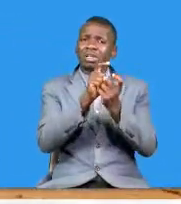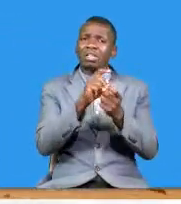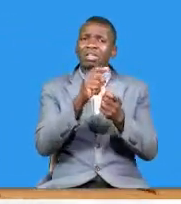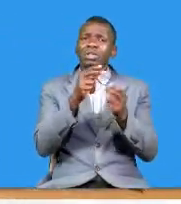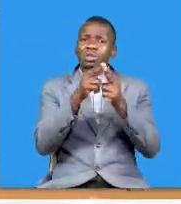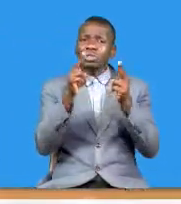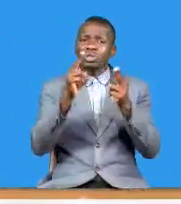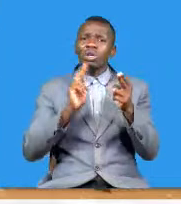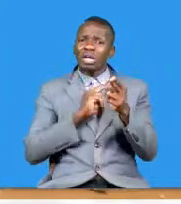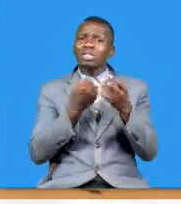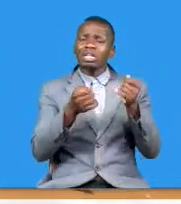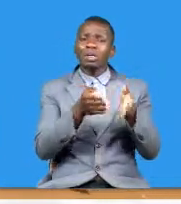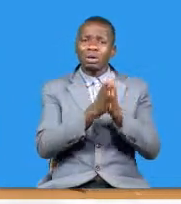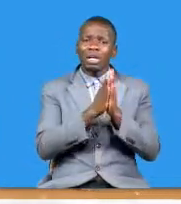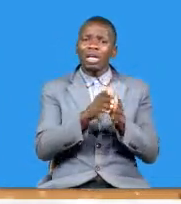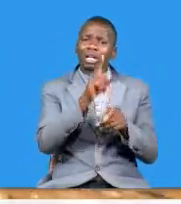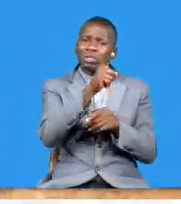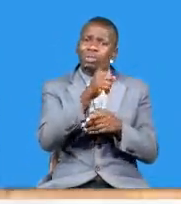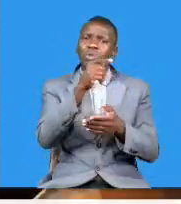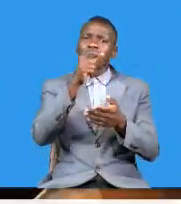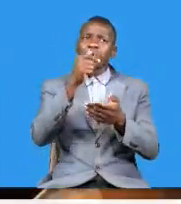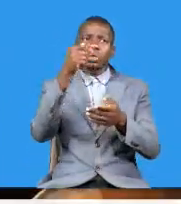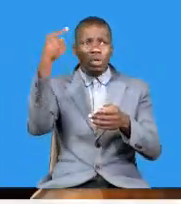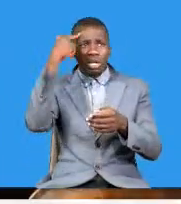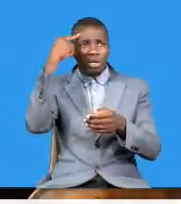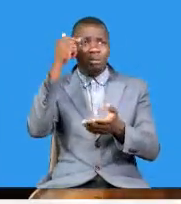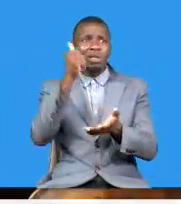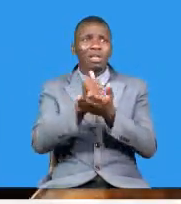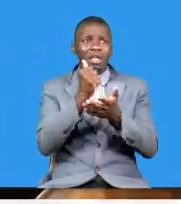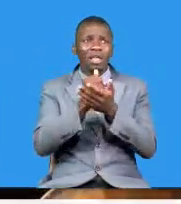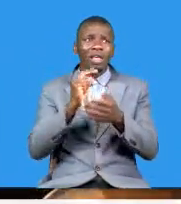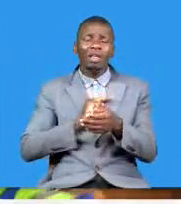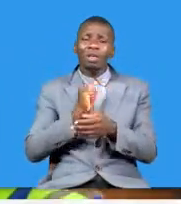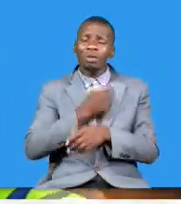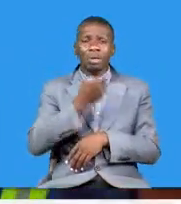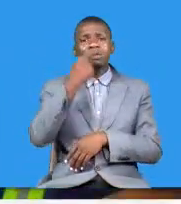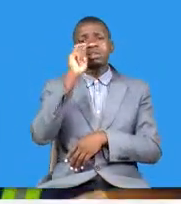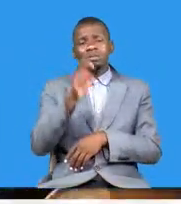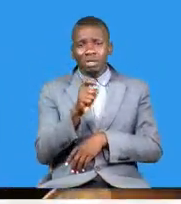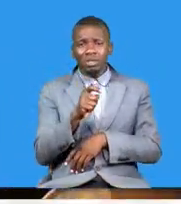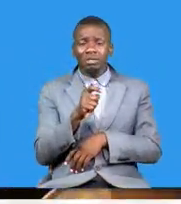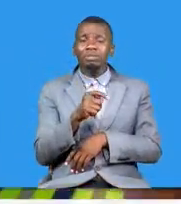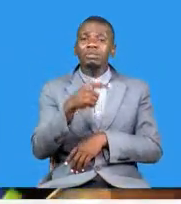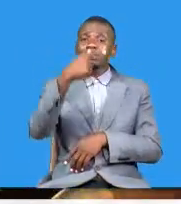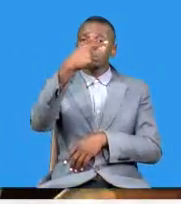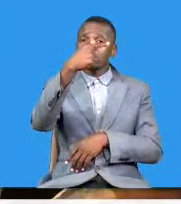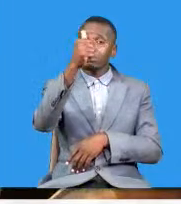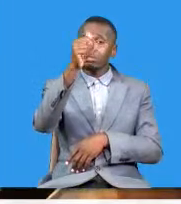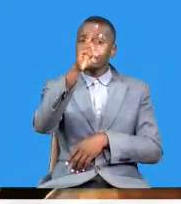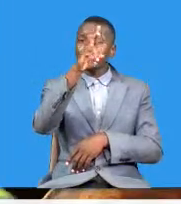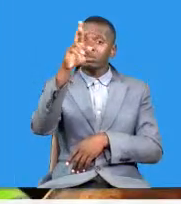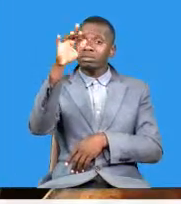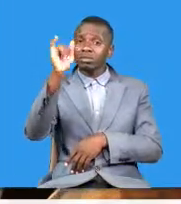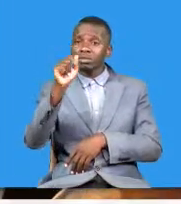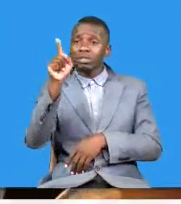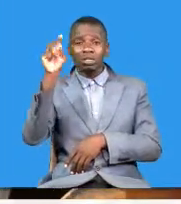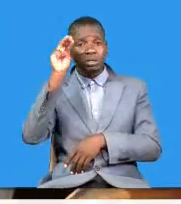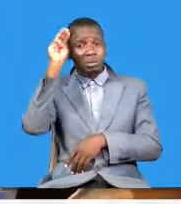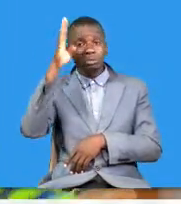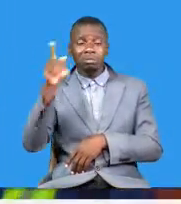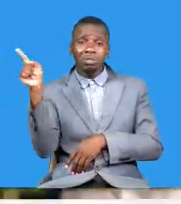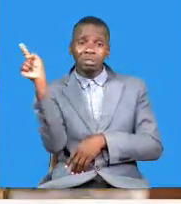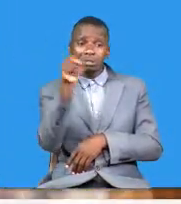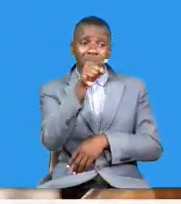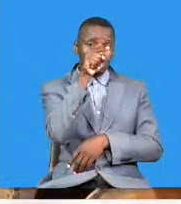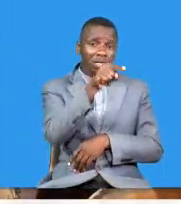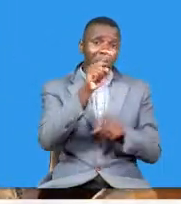look into this matter to help us. The minister came here, Garin Combo, a few months ago. Nothing has happened.